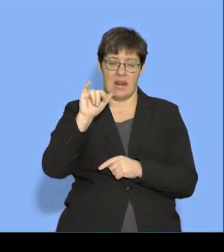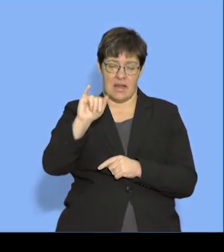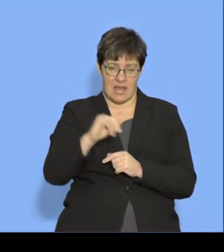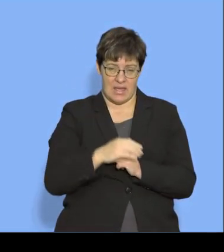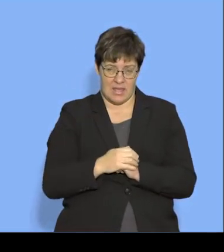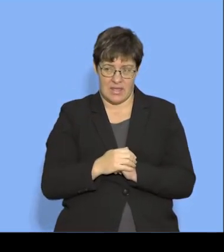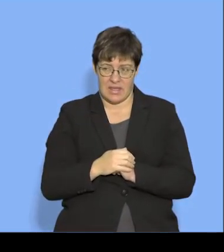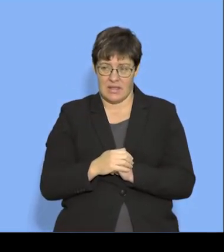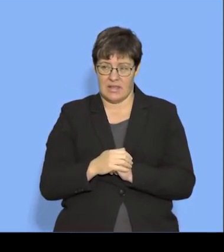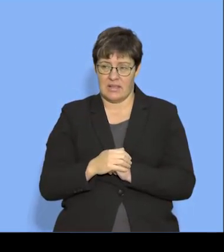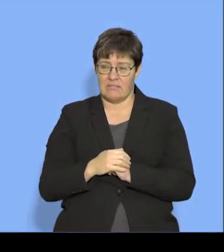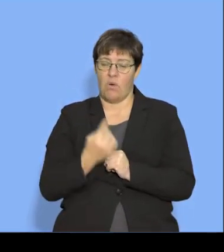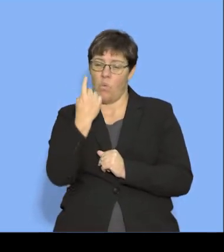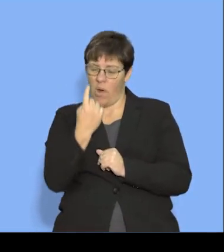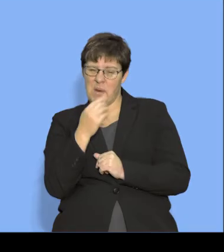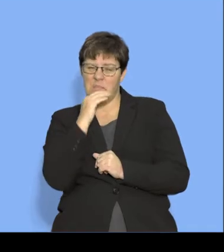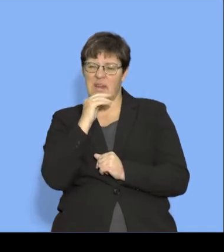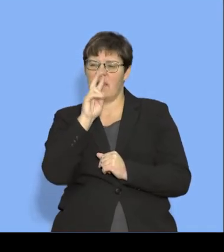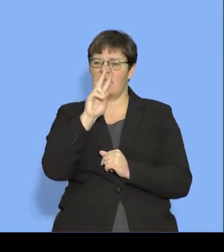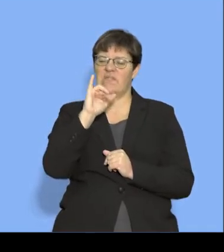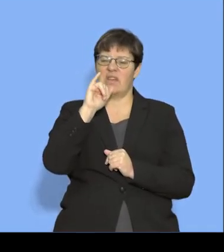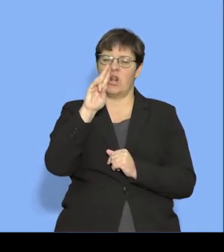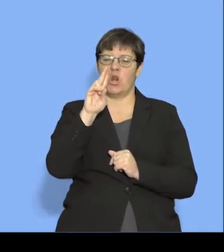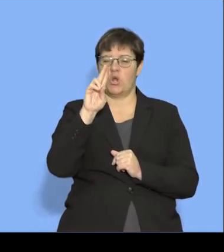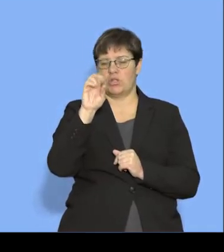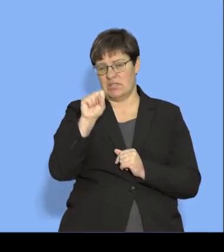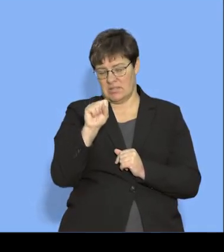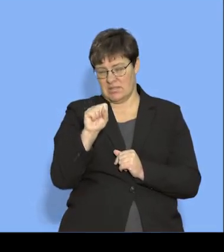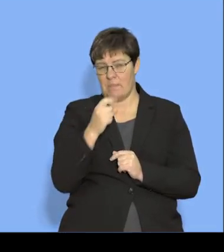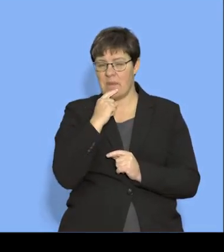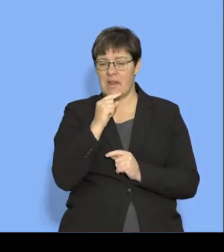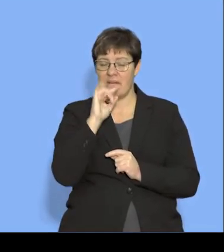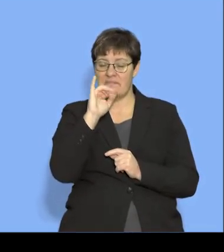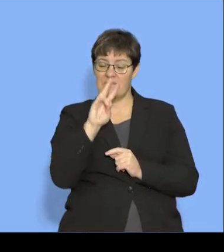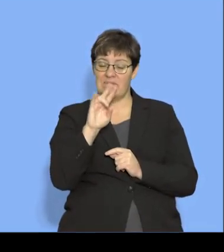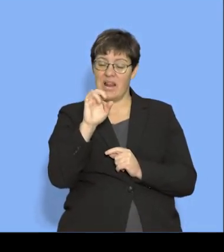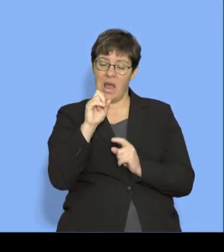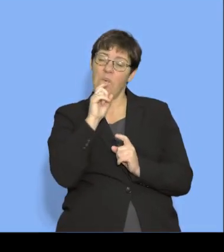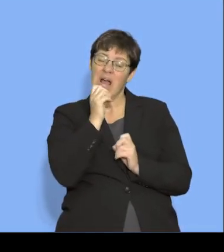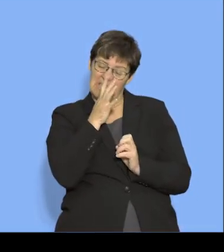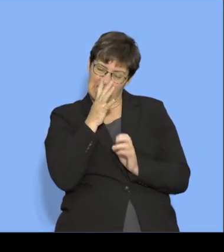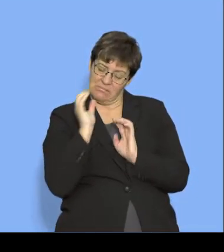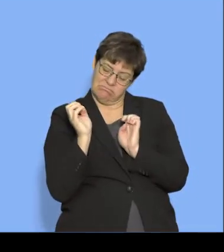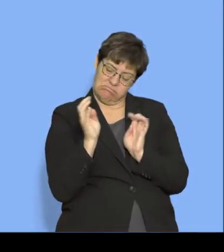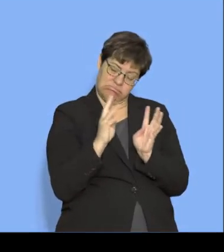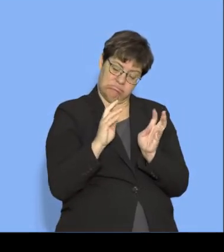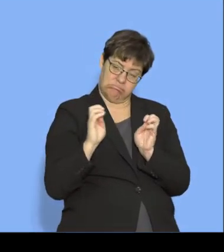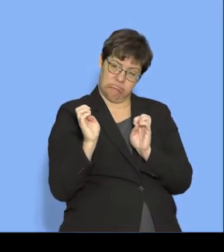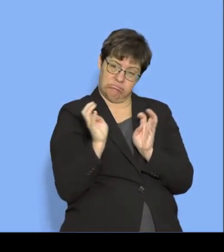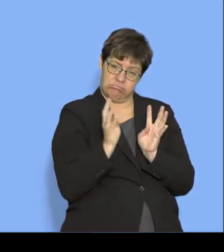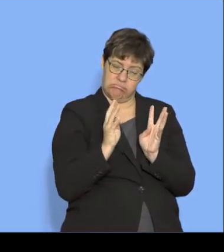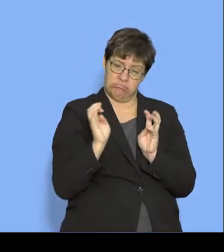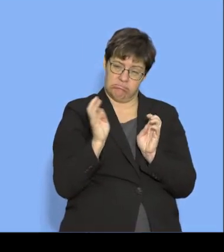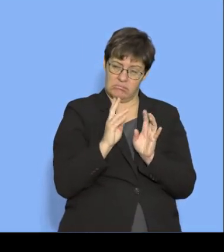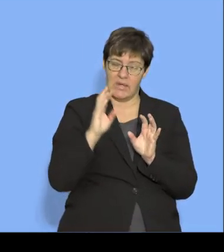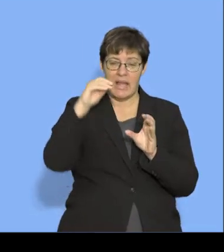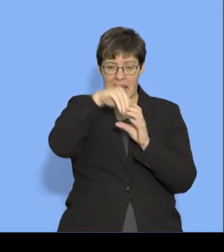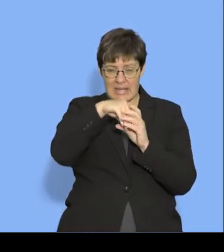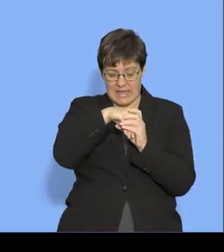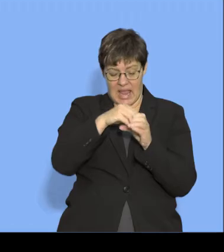villi. A singular for that would be the villus. So here we can see many villi, which are these finger-like